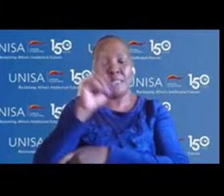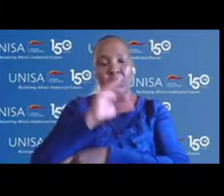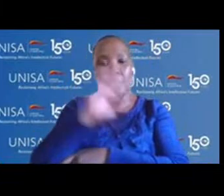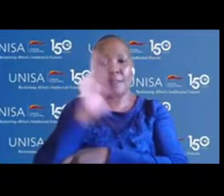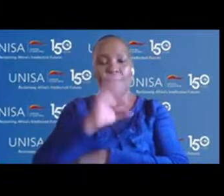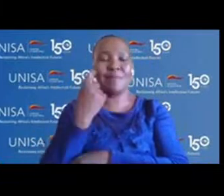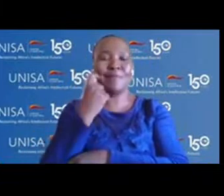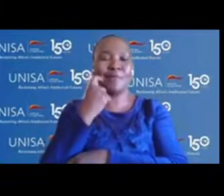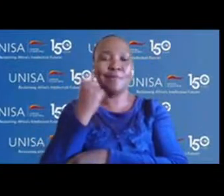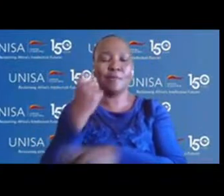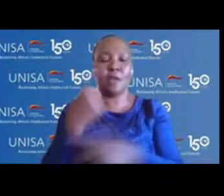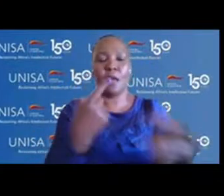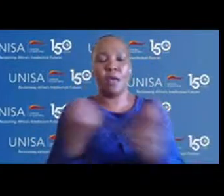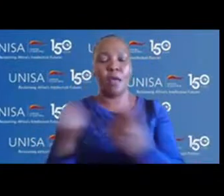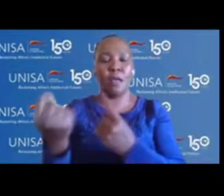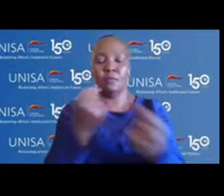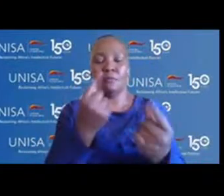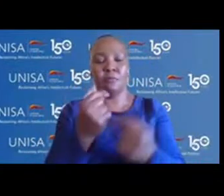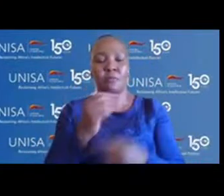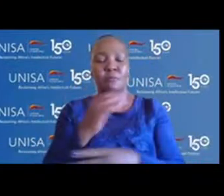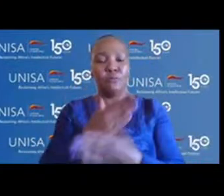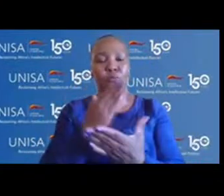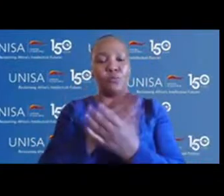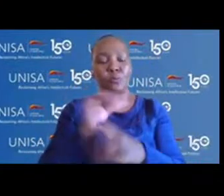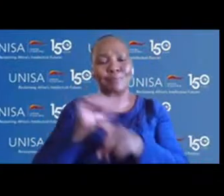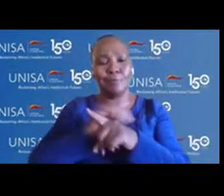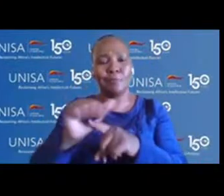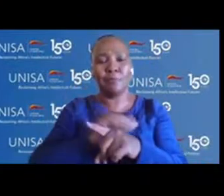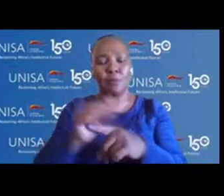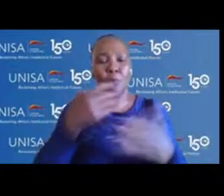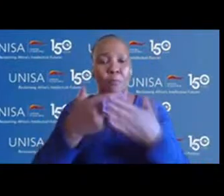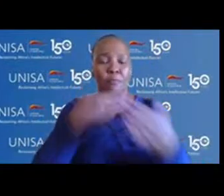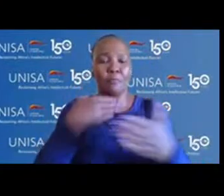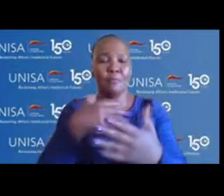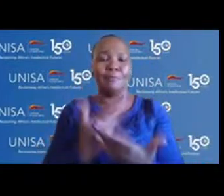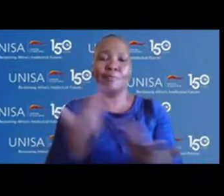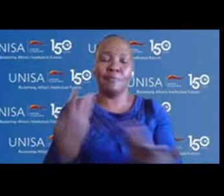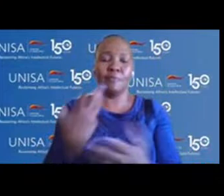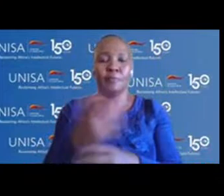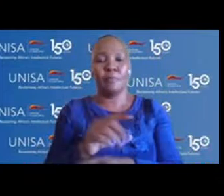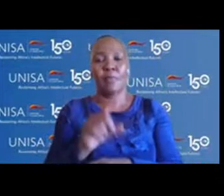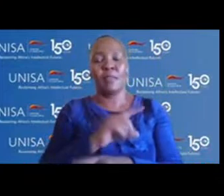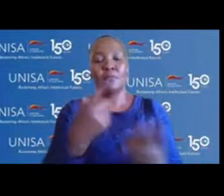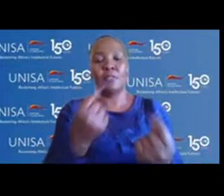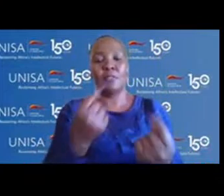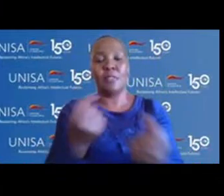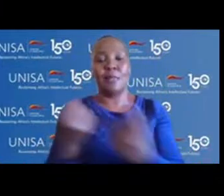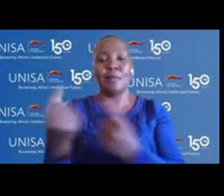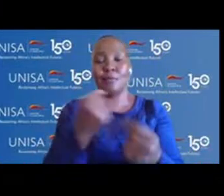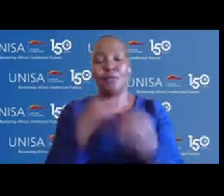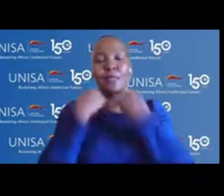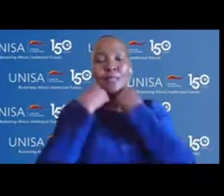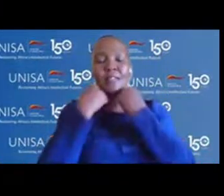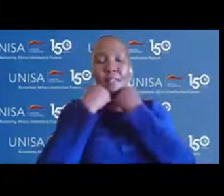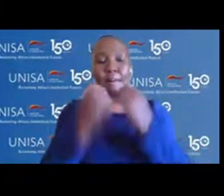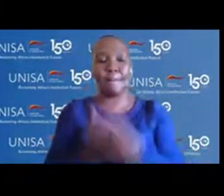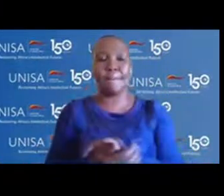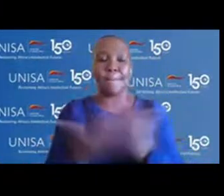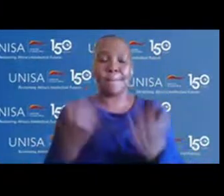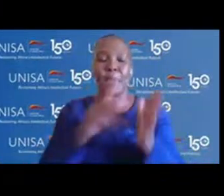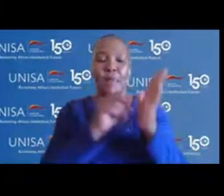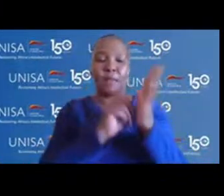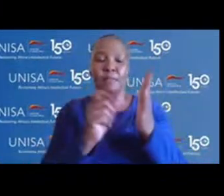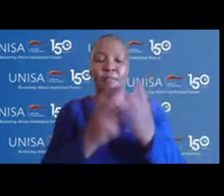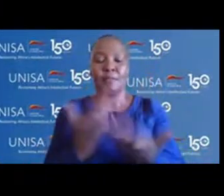to do. So make sure you do that and make sure you practice it way before. But most likely you would have done this with assignments. Then you can click on